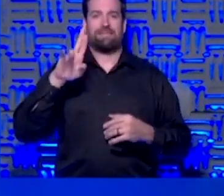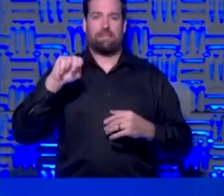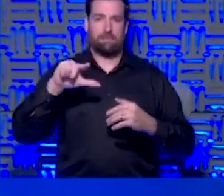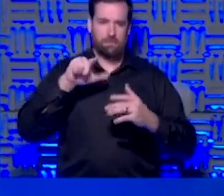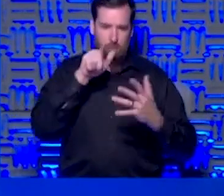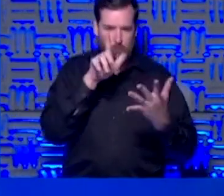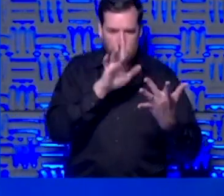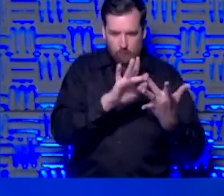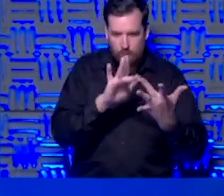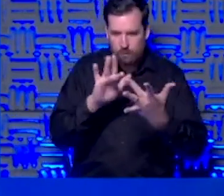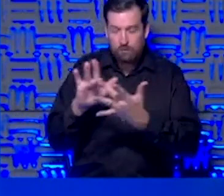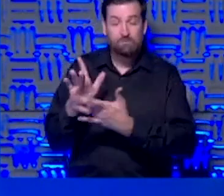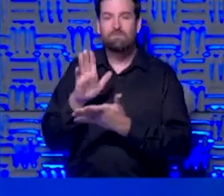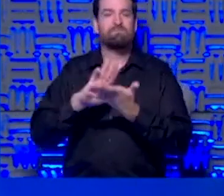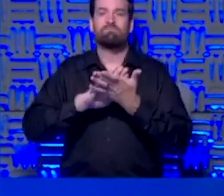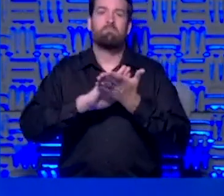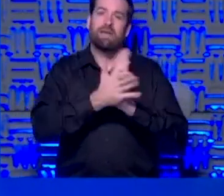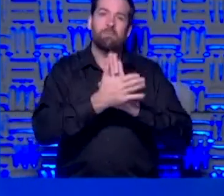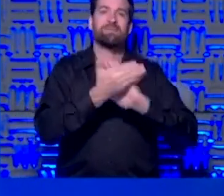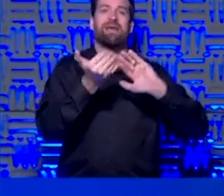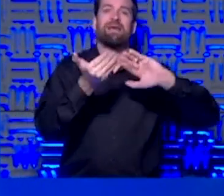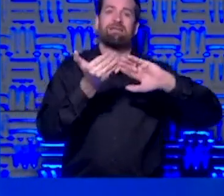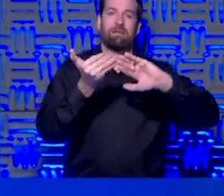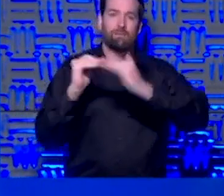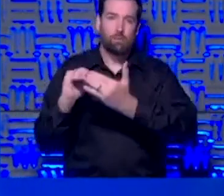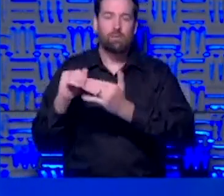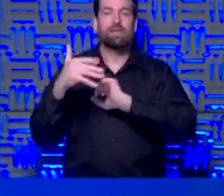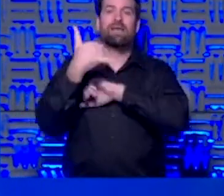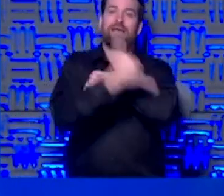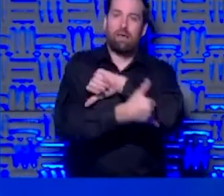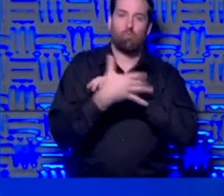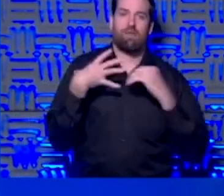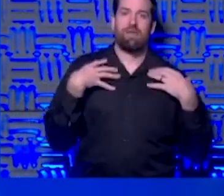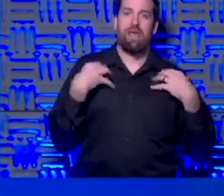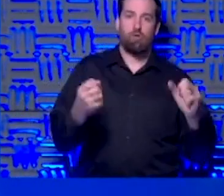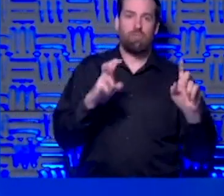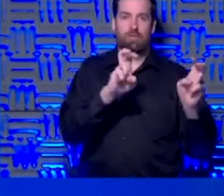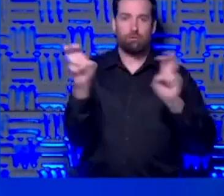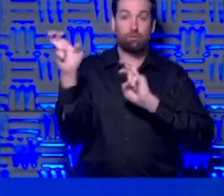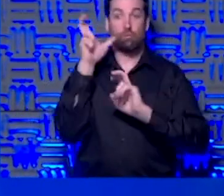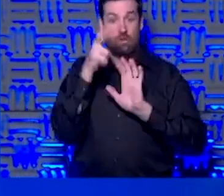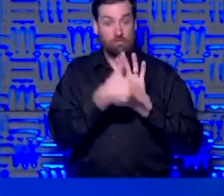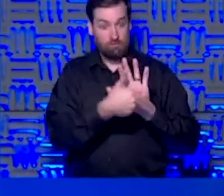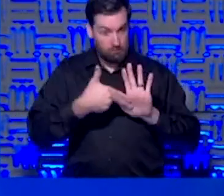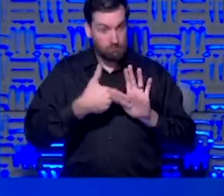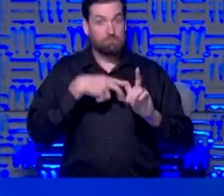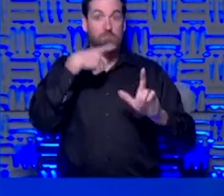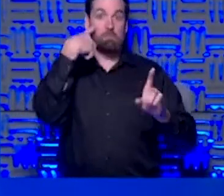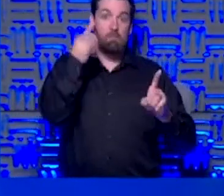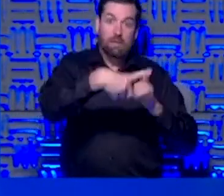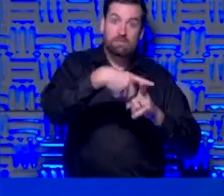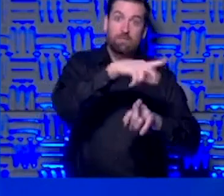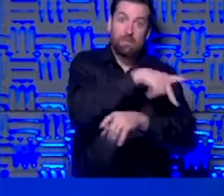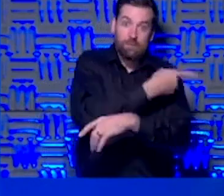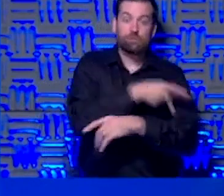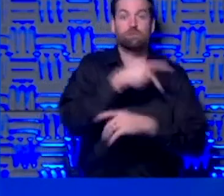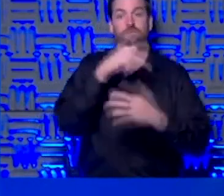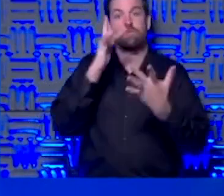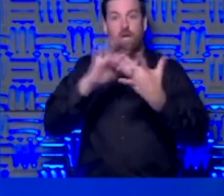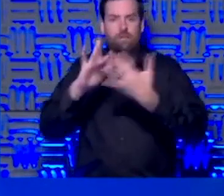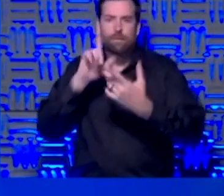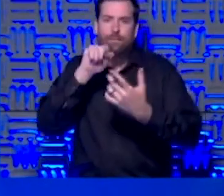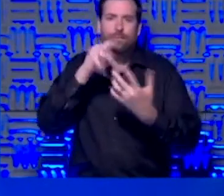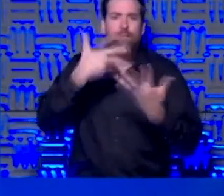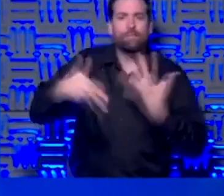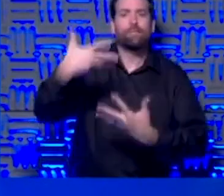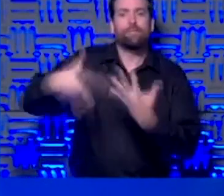so much a school issue at that point. It becomes a county health department issue. Yeah. And they're going to be treated like they're a positive patient. There's going to be contact tracing, as you're saying, and